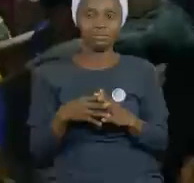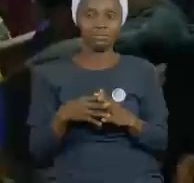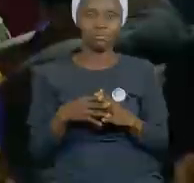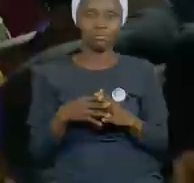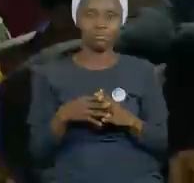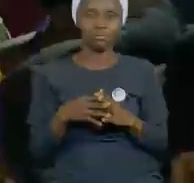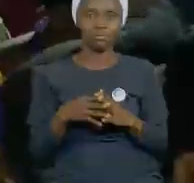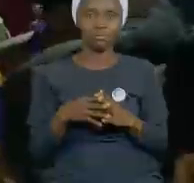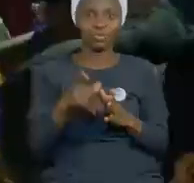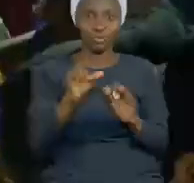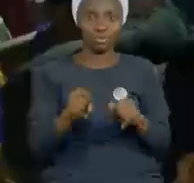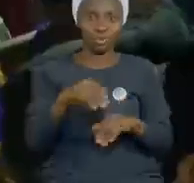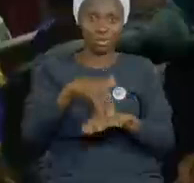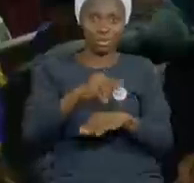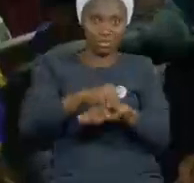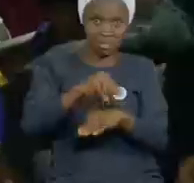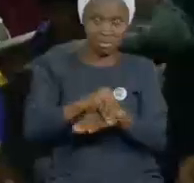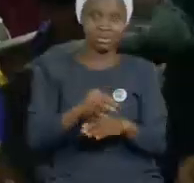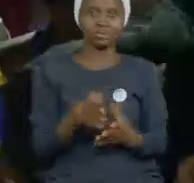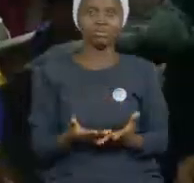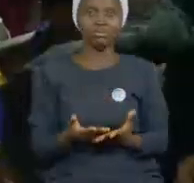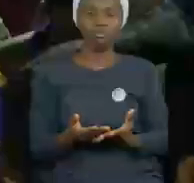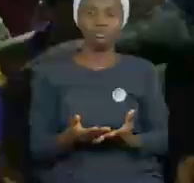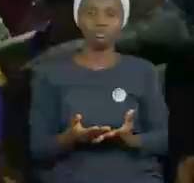By SMS or by WhatsApp.